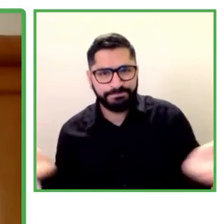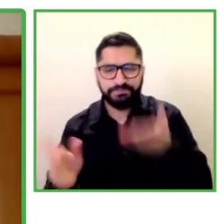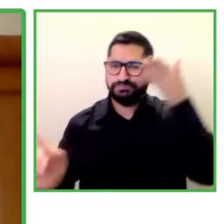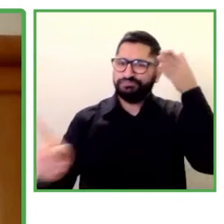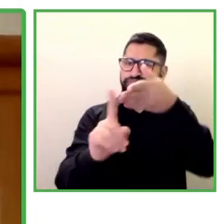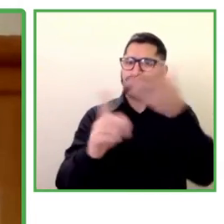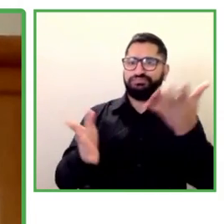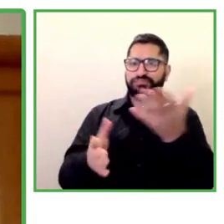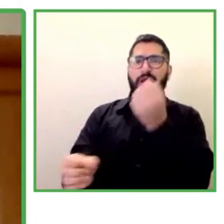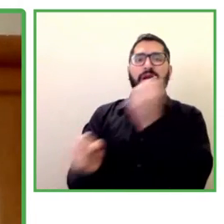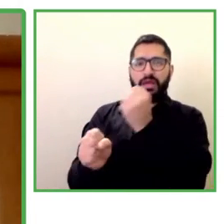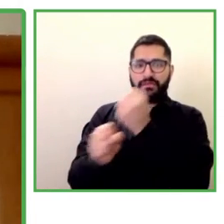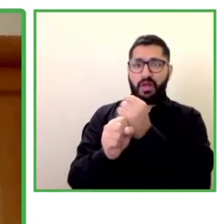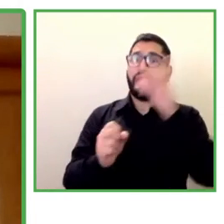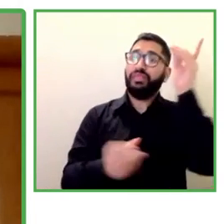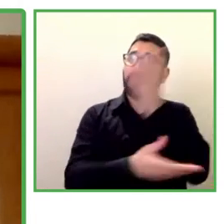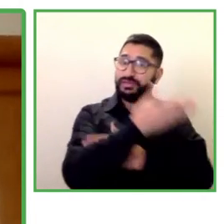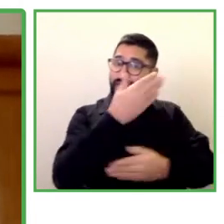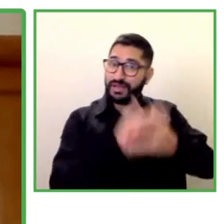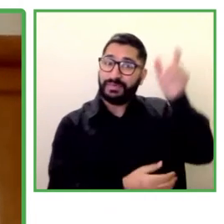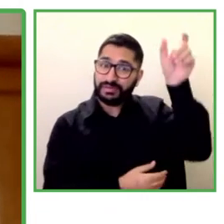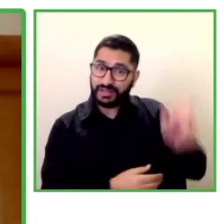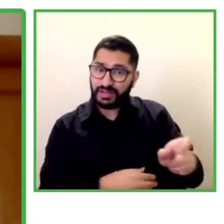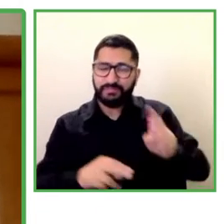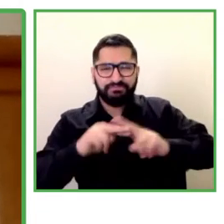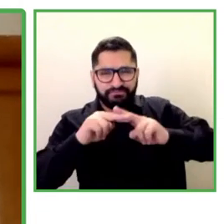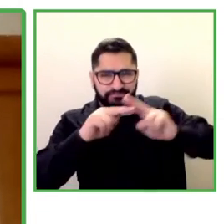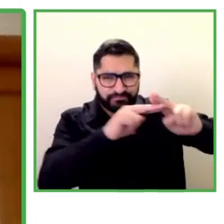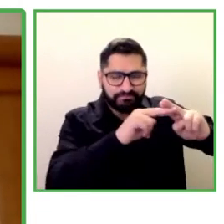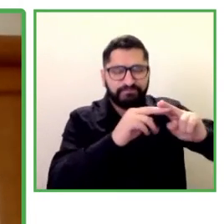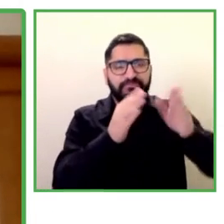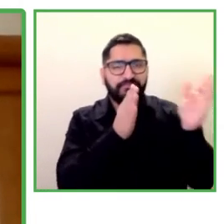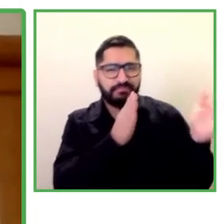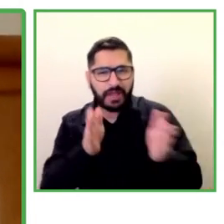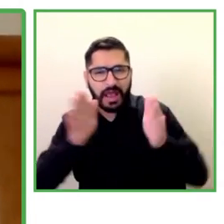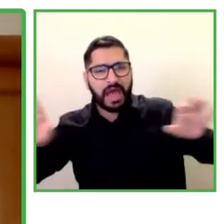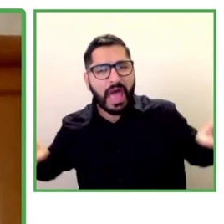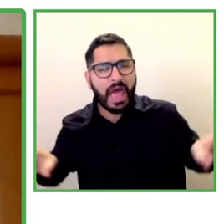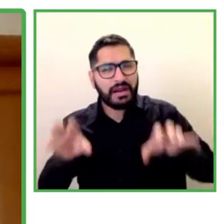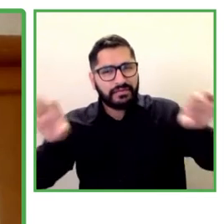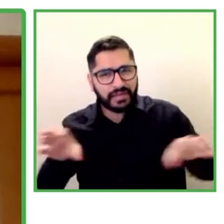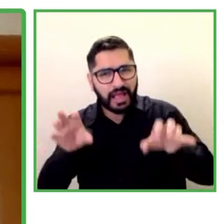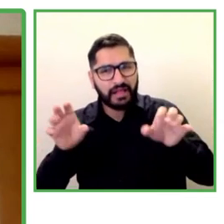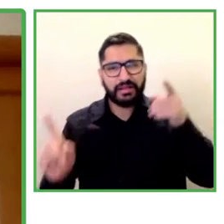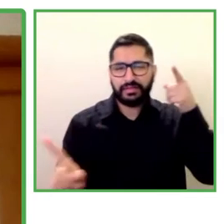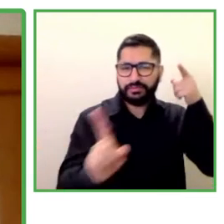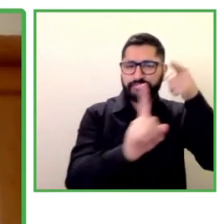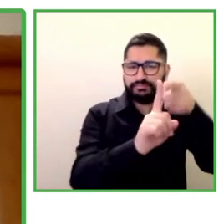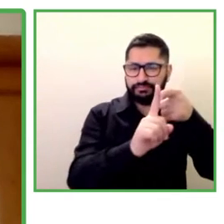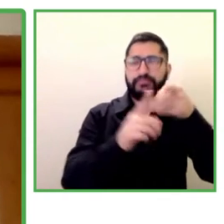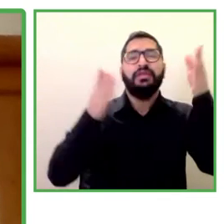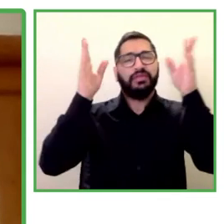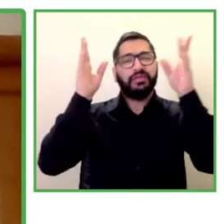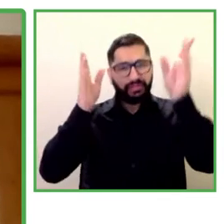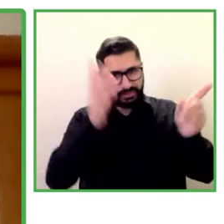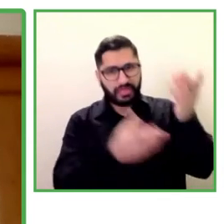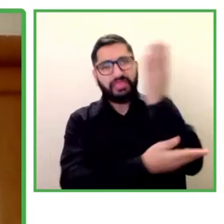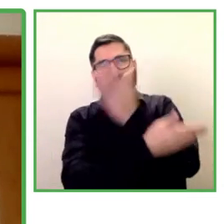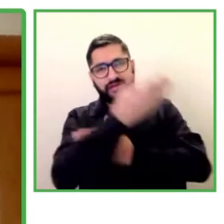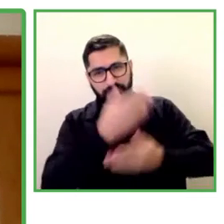also organized training sessions for people from public organizations and